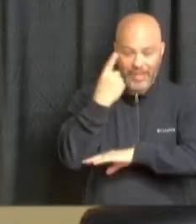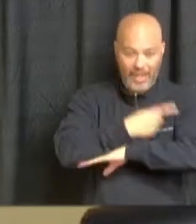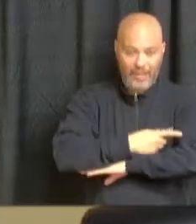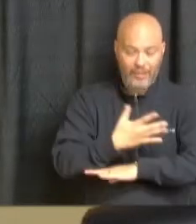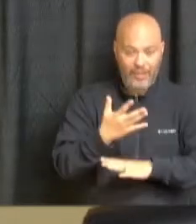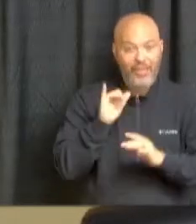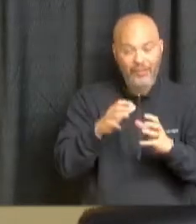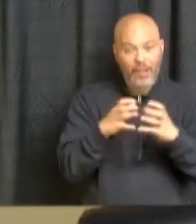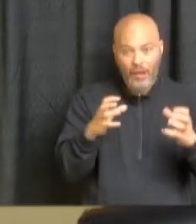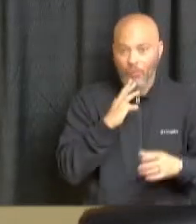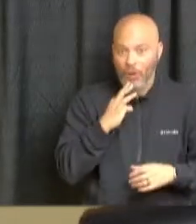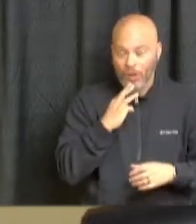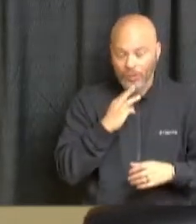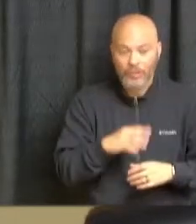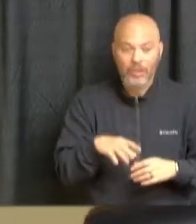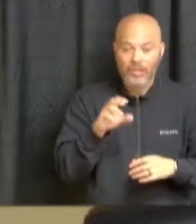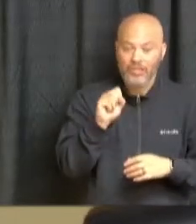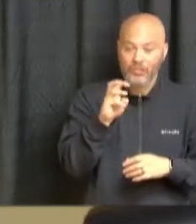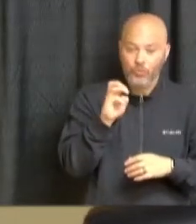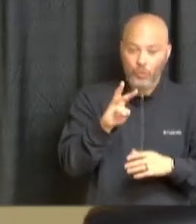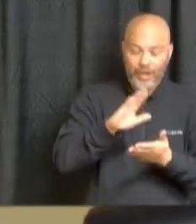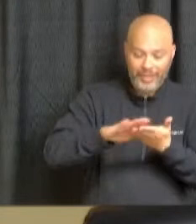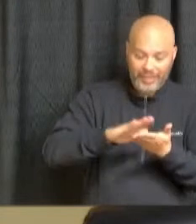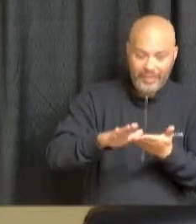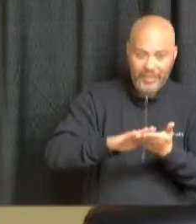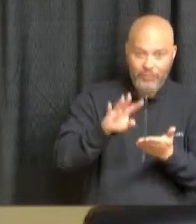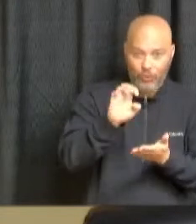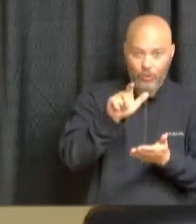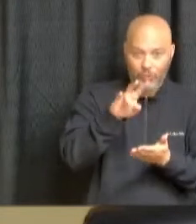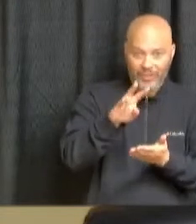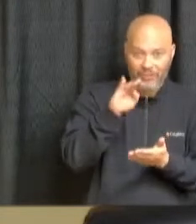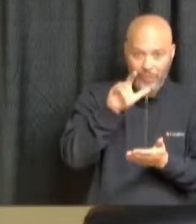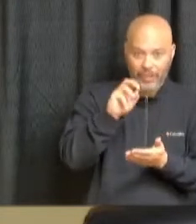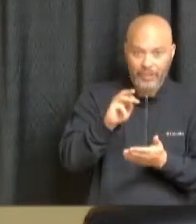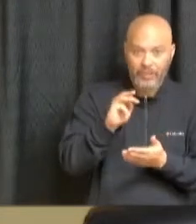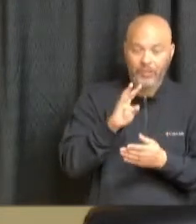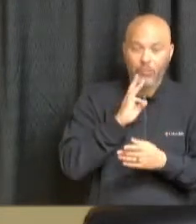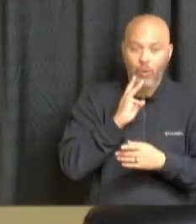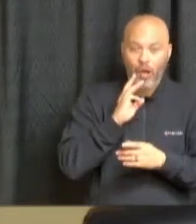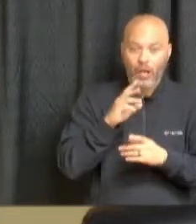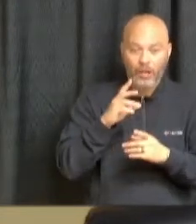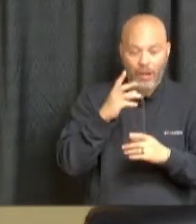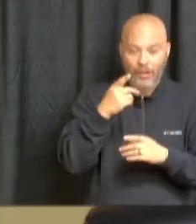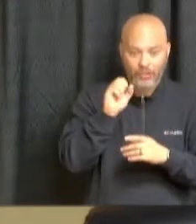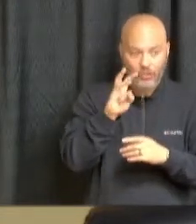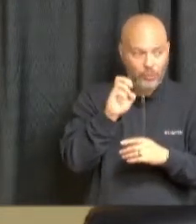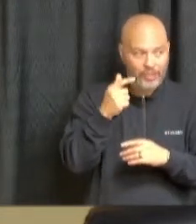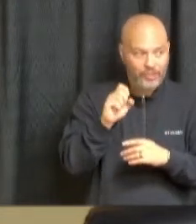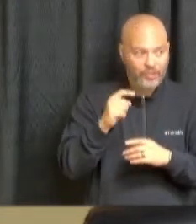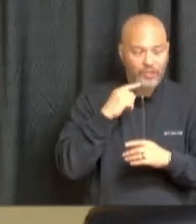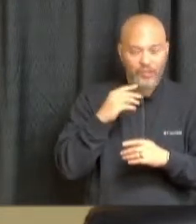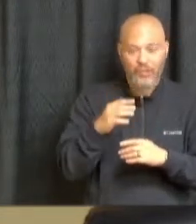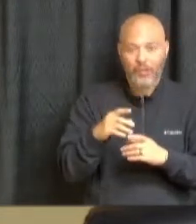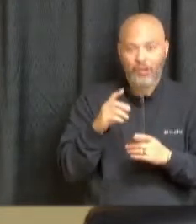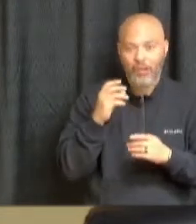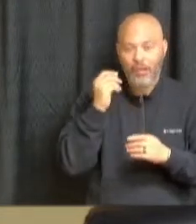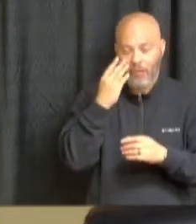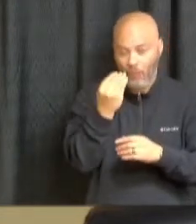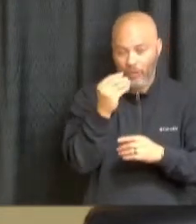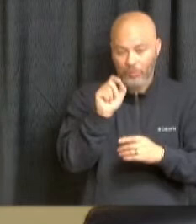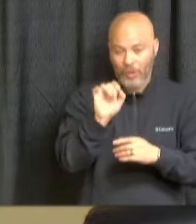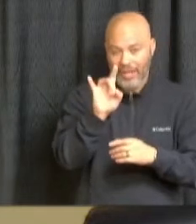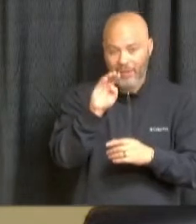water. The sewer plant treated 427 million gallons of sewage, averaging 13.8 million gallons per